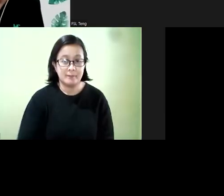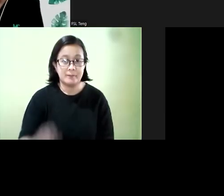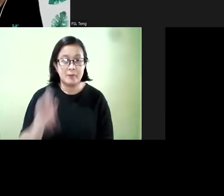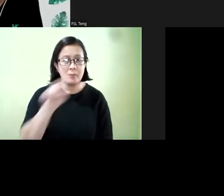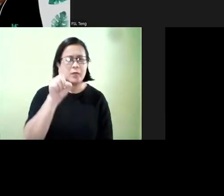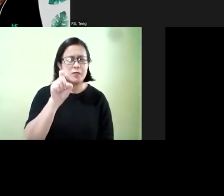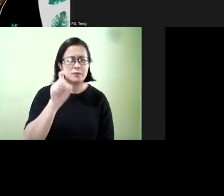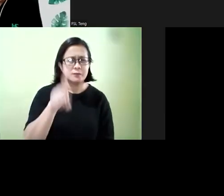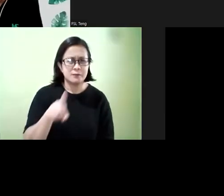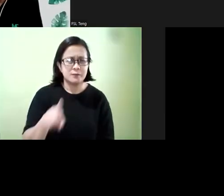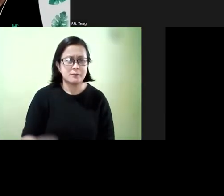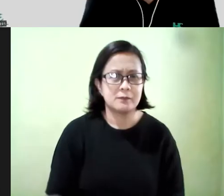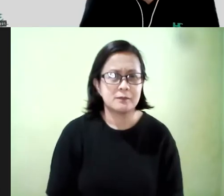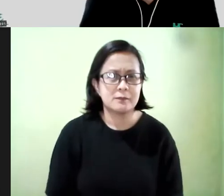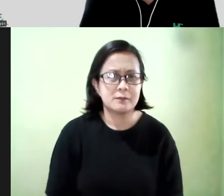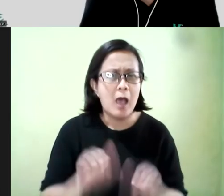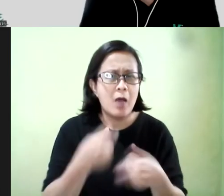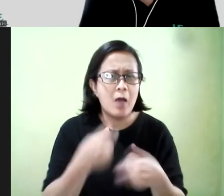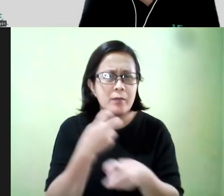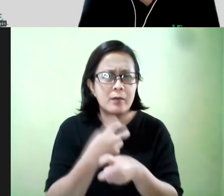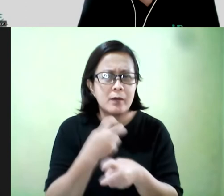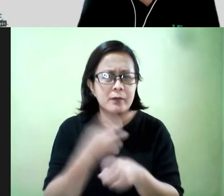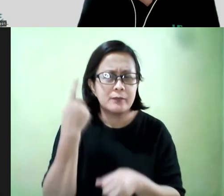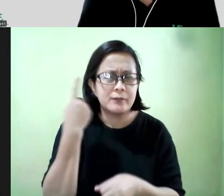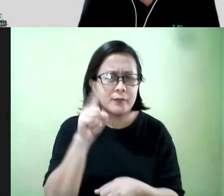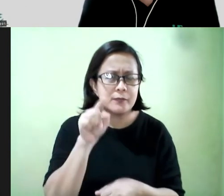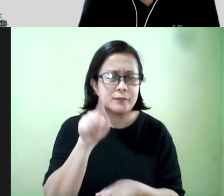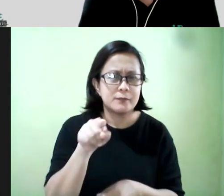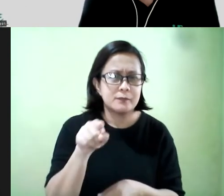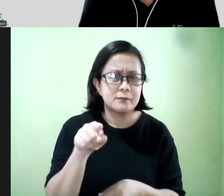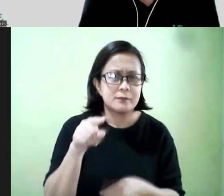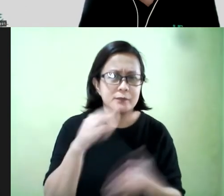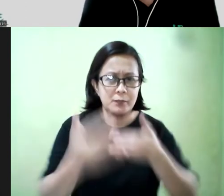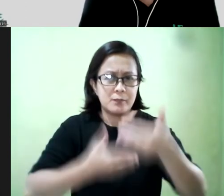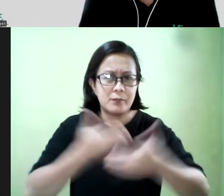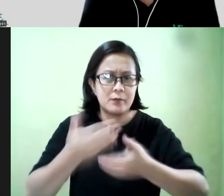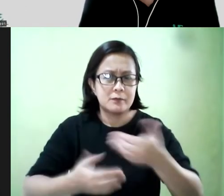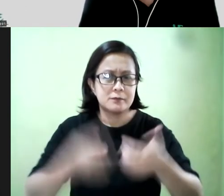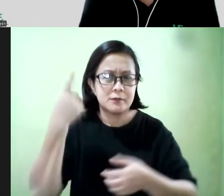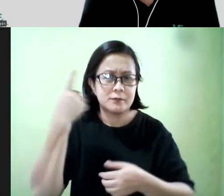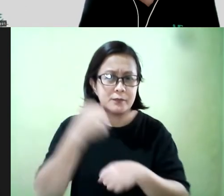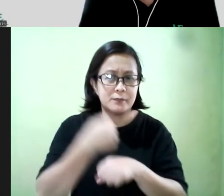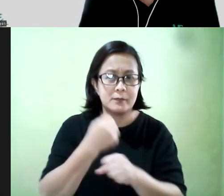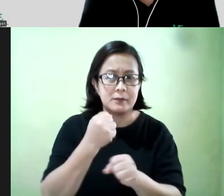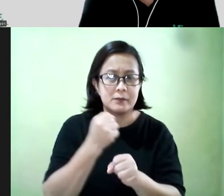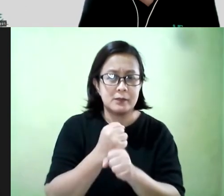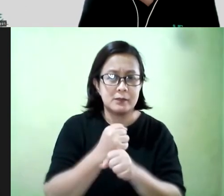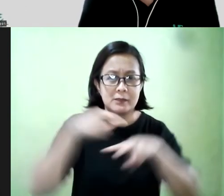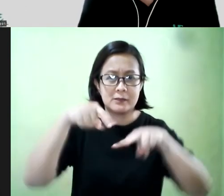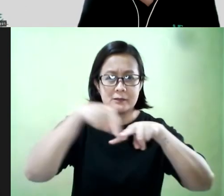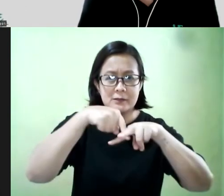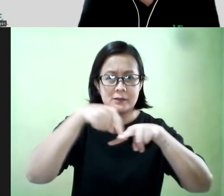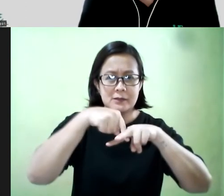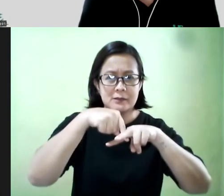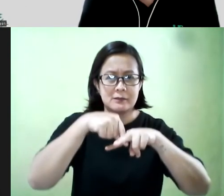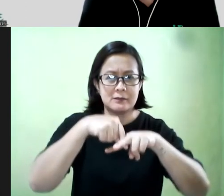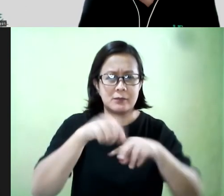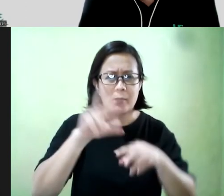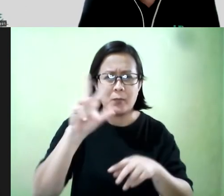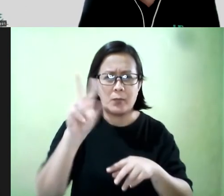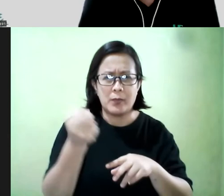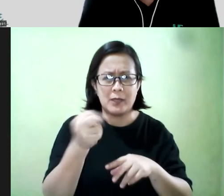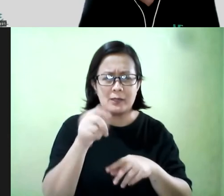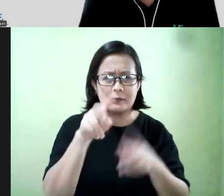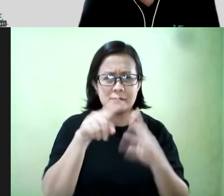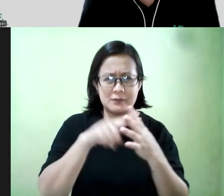How hard was it for you to find out the process of making a chinelas? Because that was the start of your journey, right?